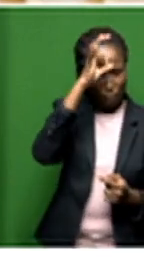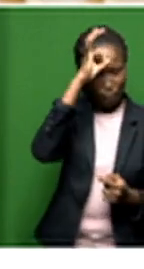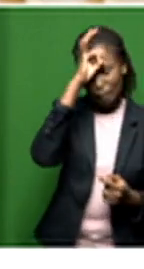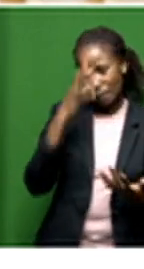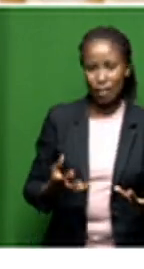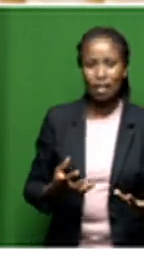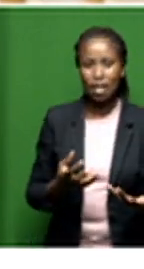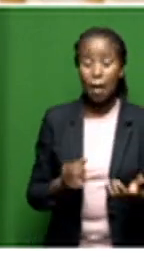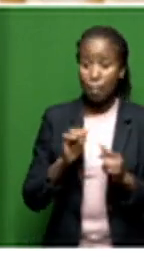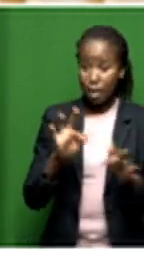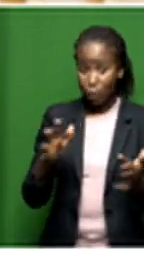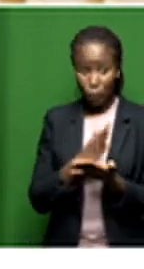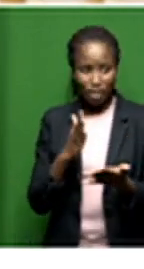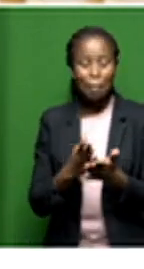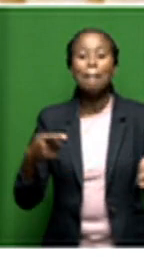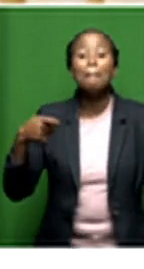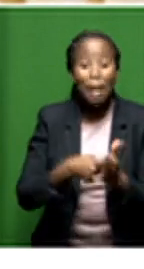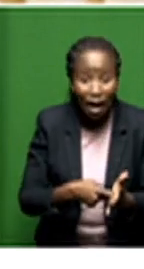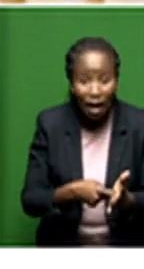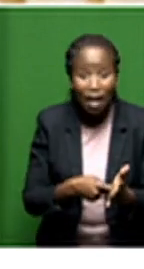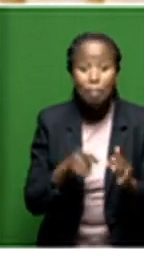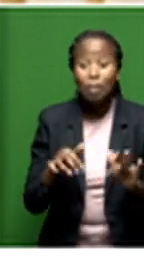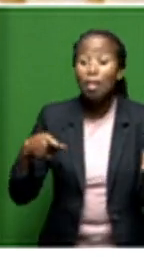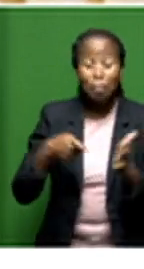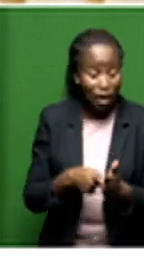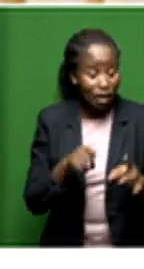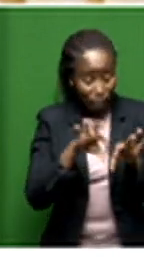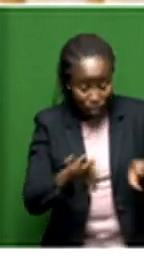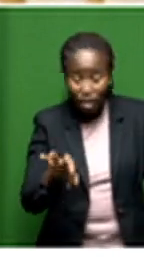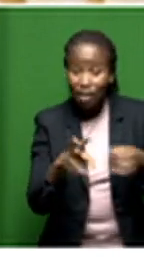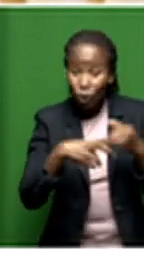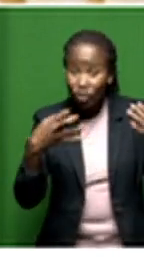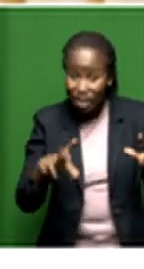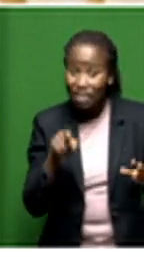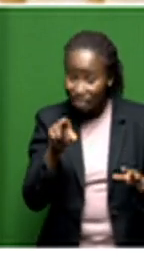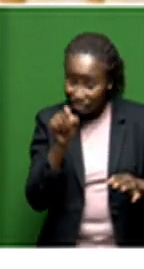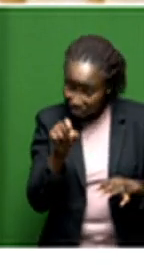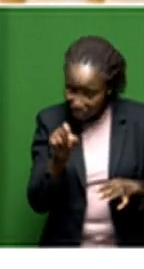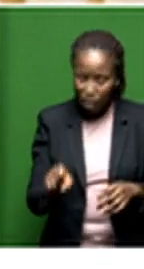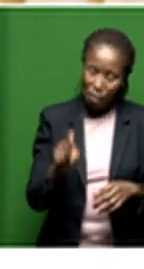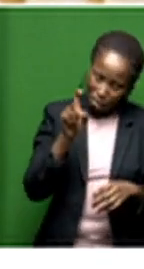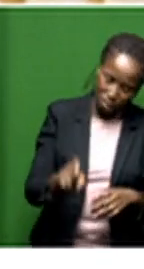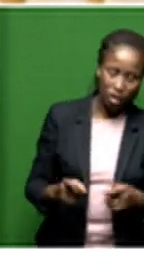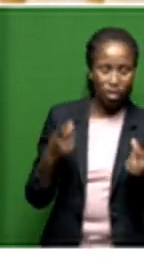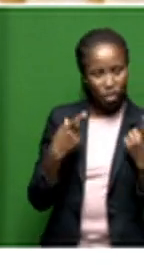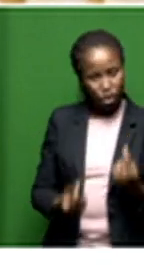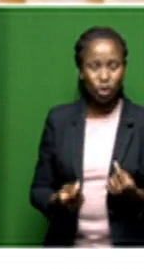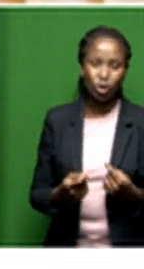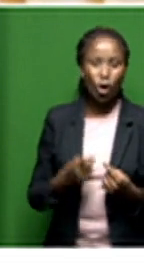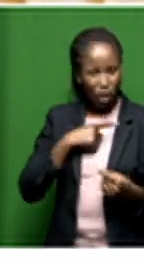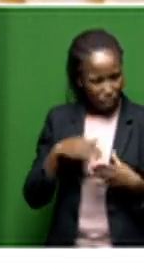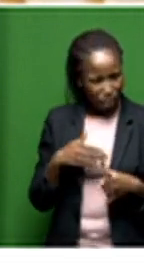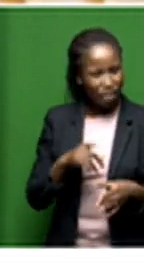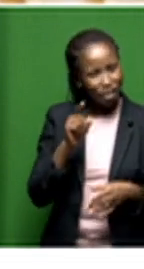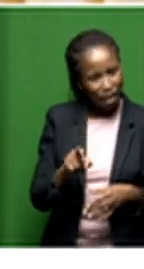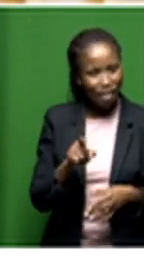The people that are buying the scrap metal, there's a market there. And yes, at the moment, SABC is reviewing all the permits because they are the permit issuing.